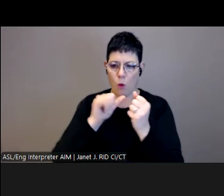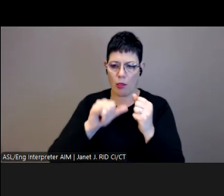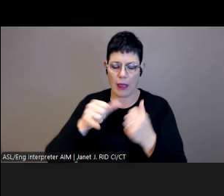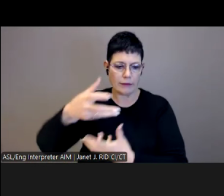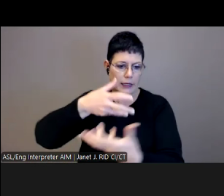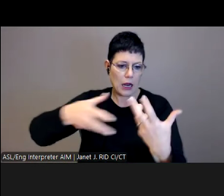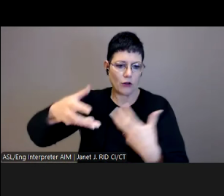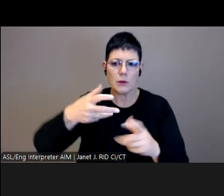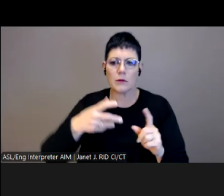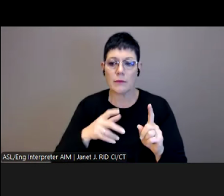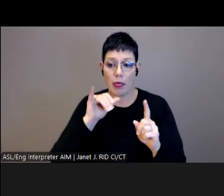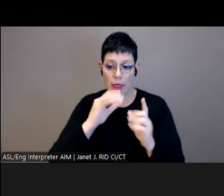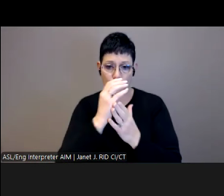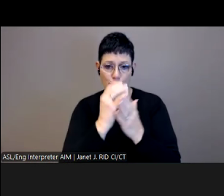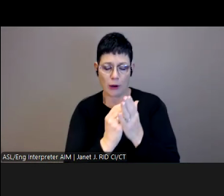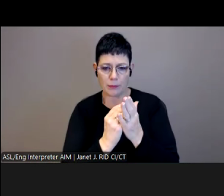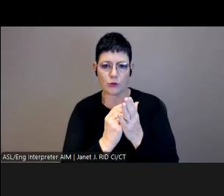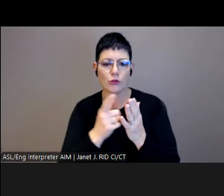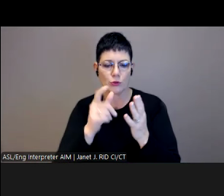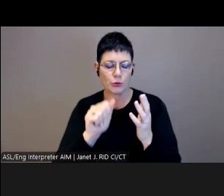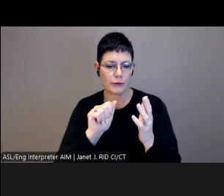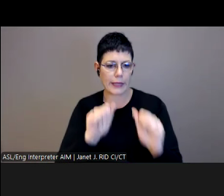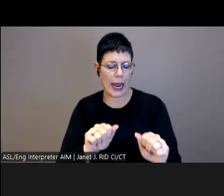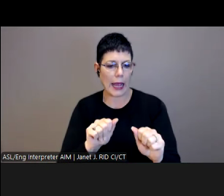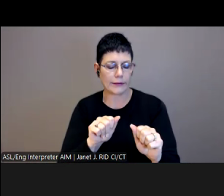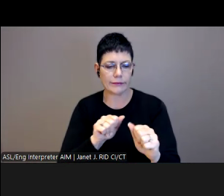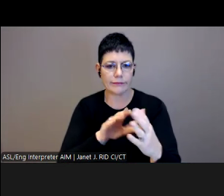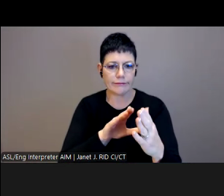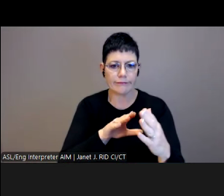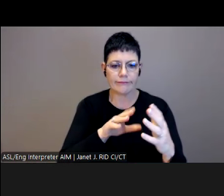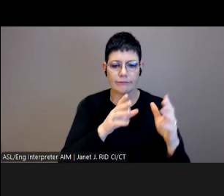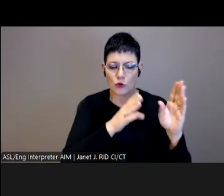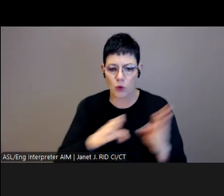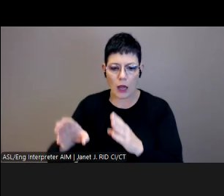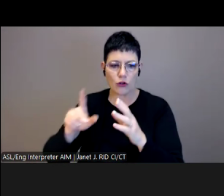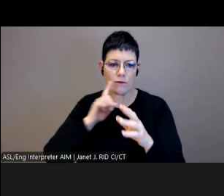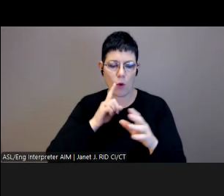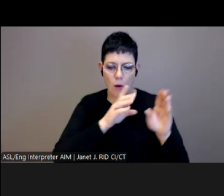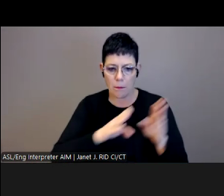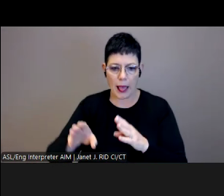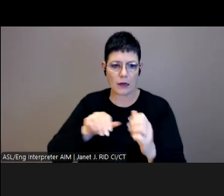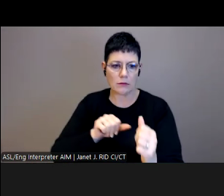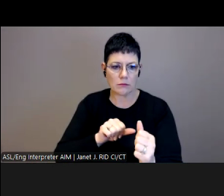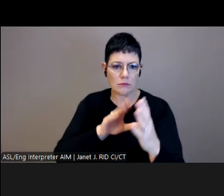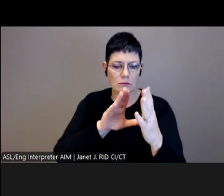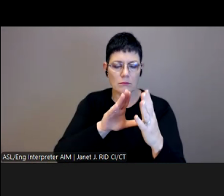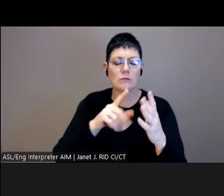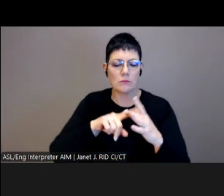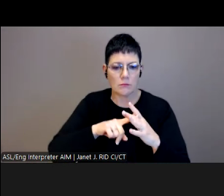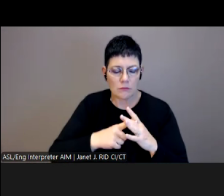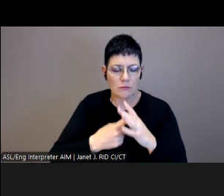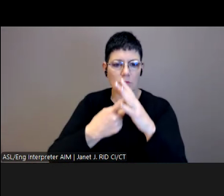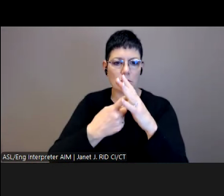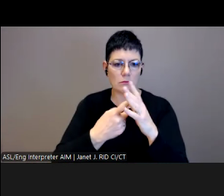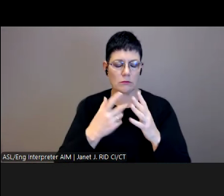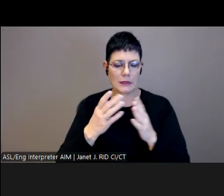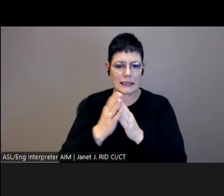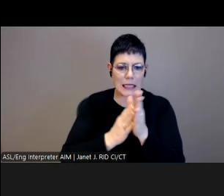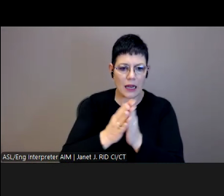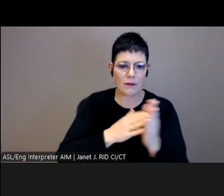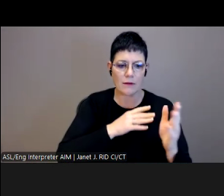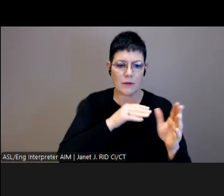this chapter, you'll access strategies on planning for and implementing accommodations, incentives, and tracking